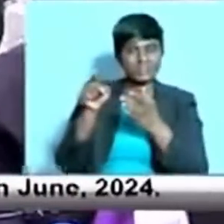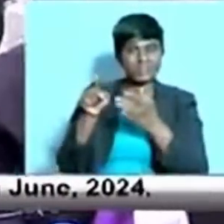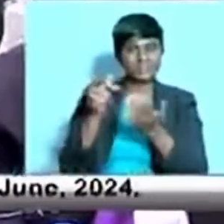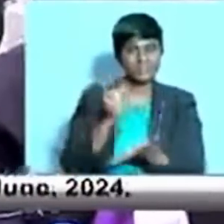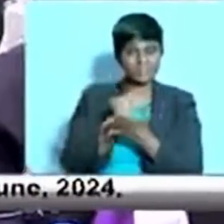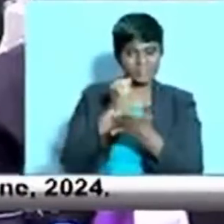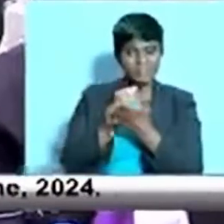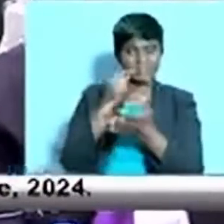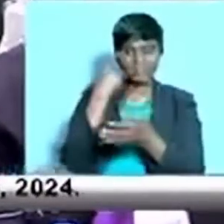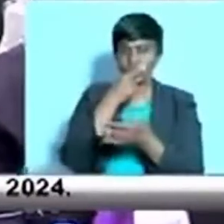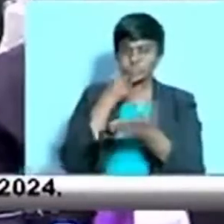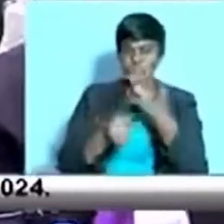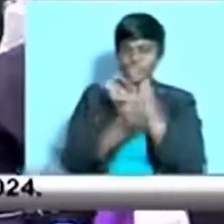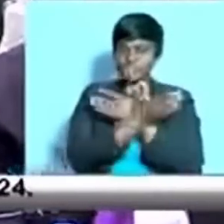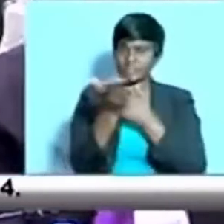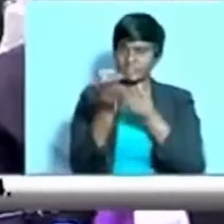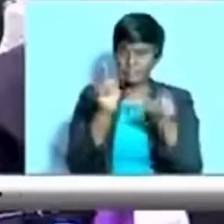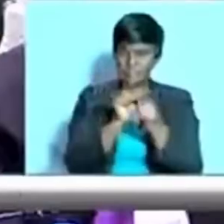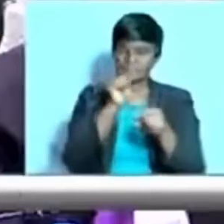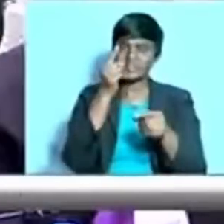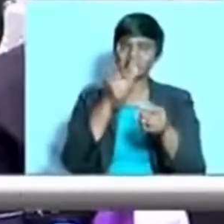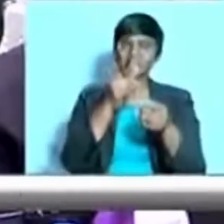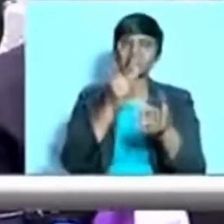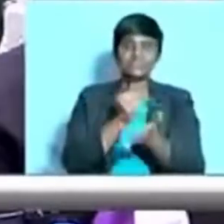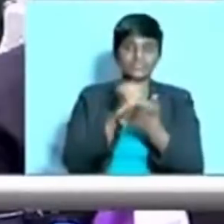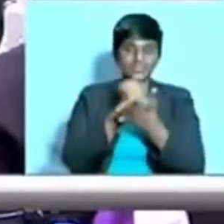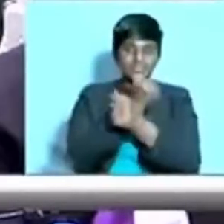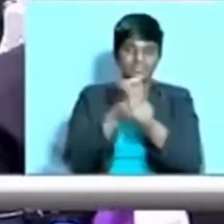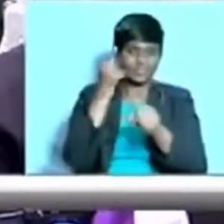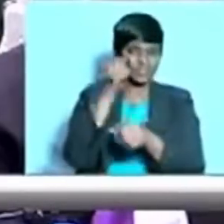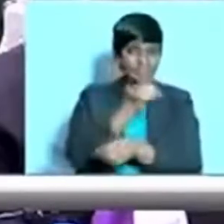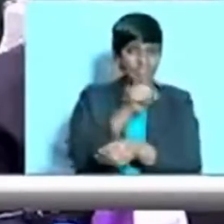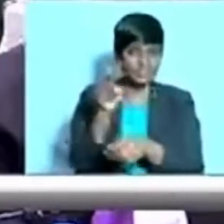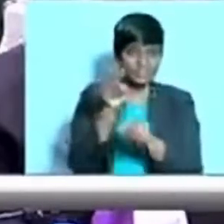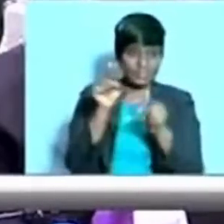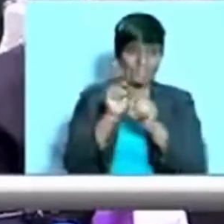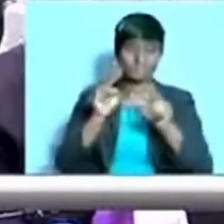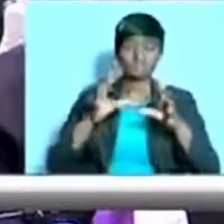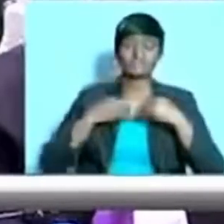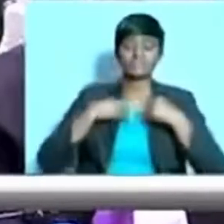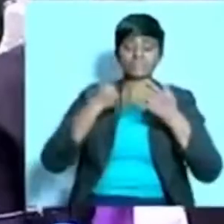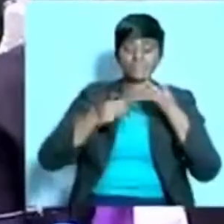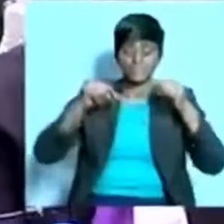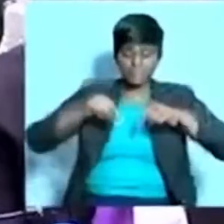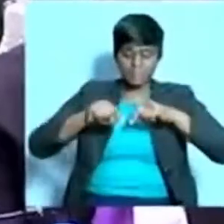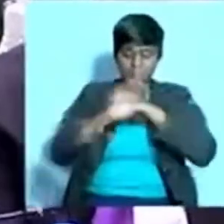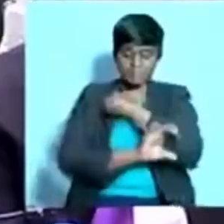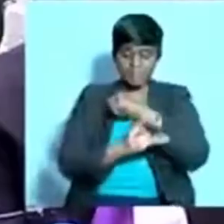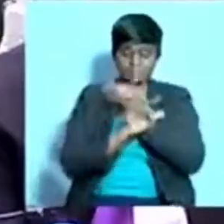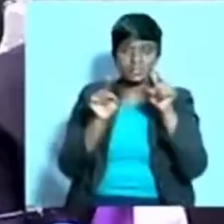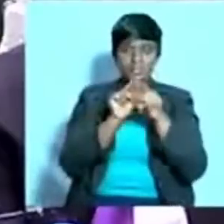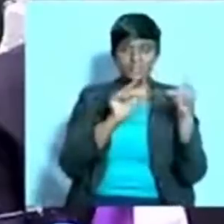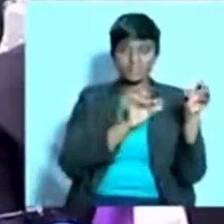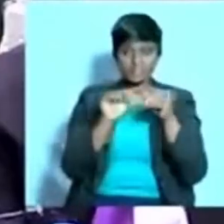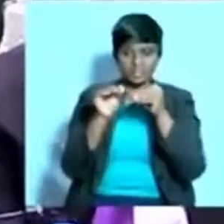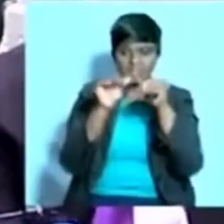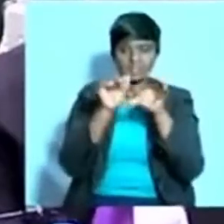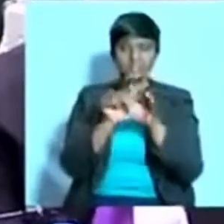to those and dilute that bitterness for them to accept that this country needs to move in one